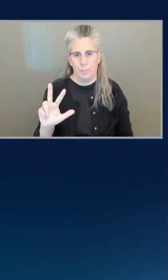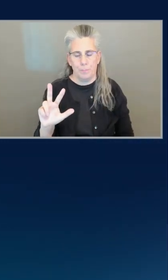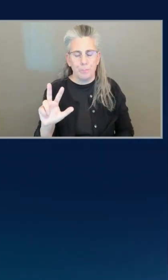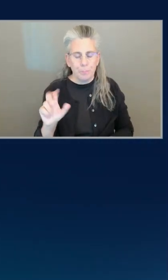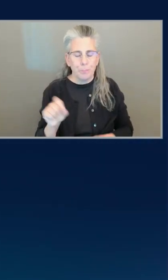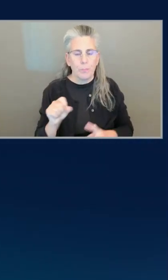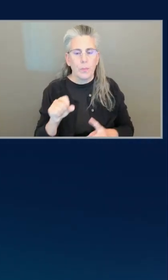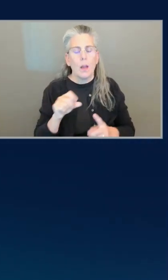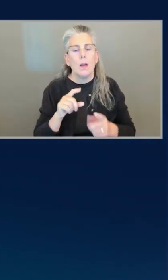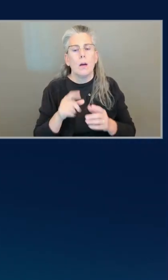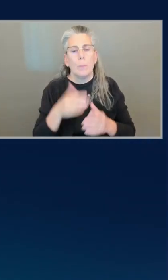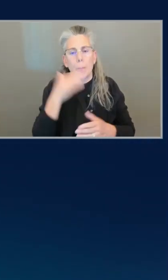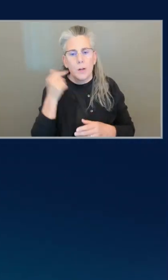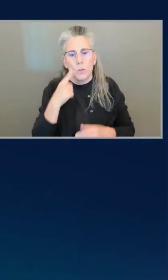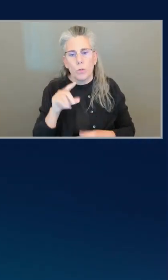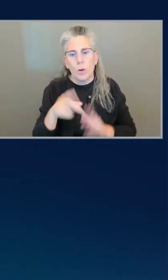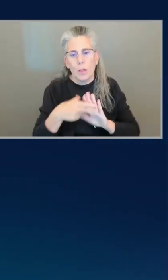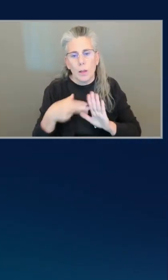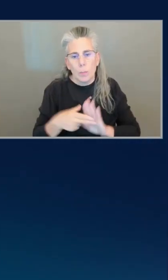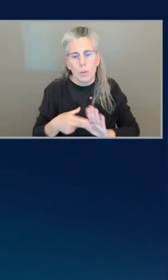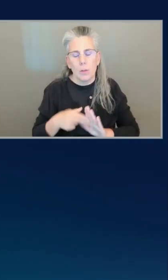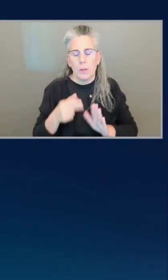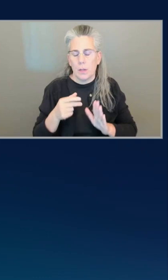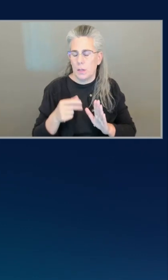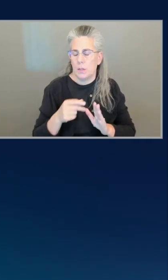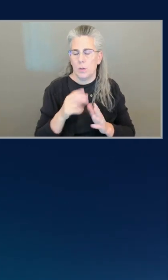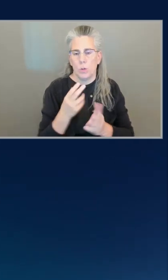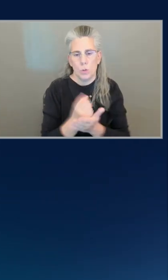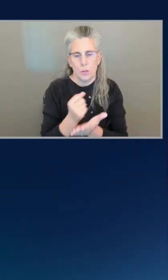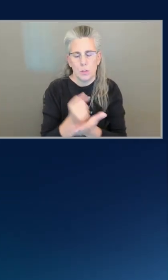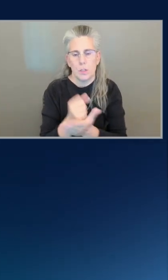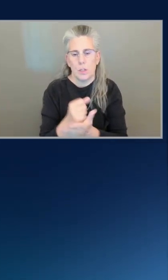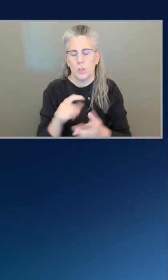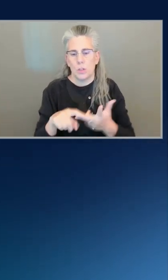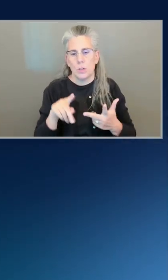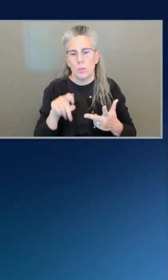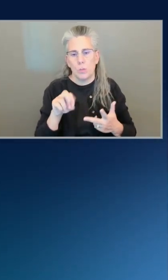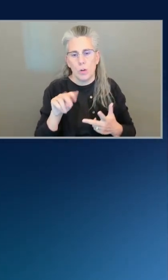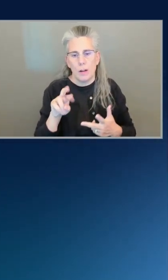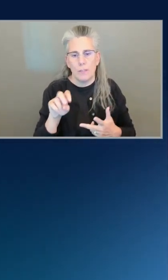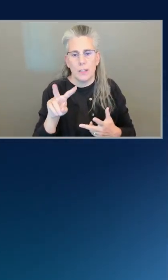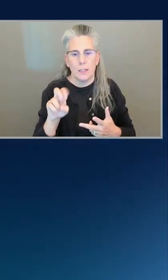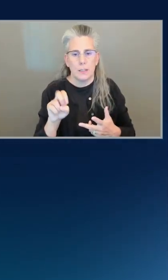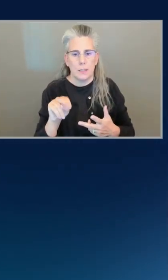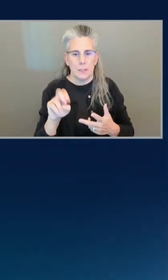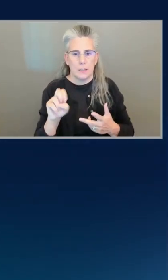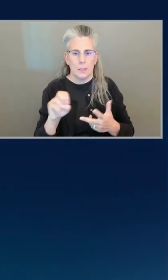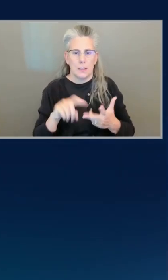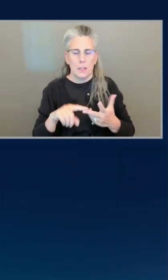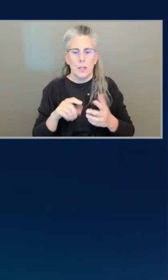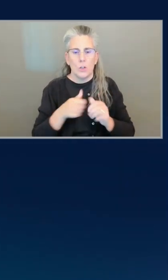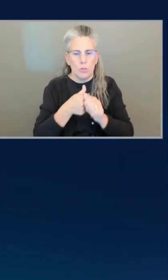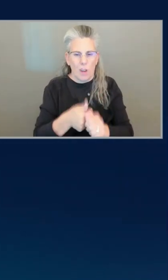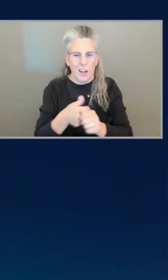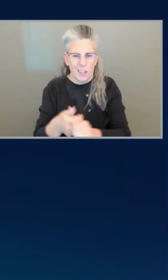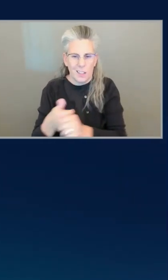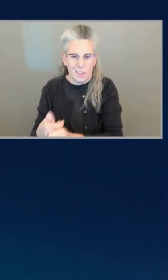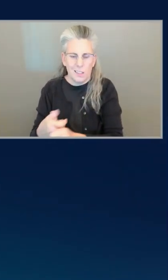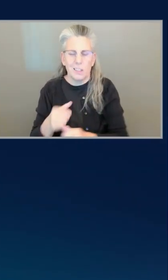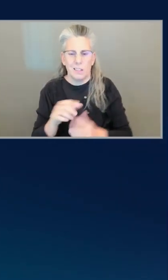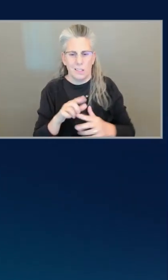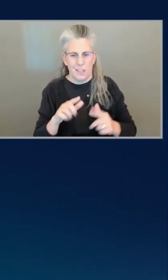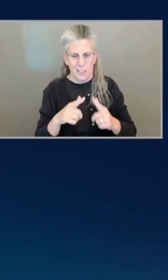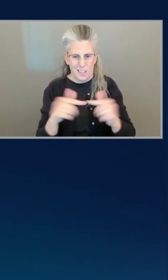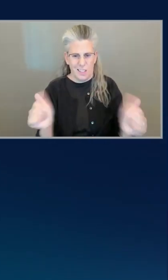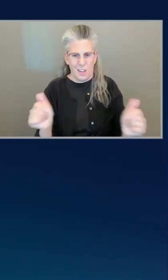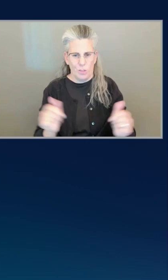your normalization, your provenance, your permissions, your tracking, et cetera. So everyone needs a data strategy, and that's typically